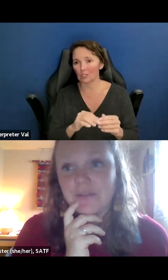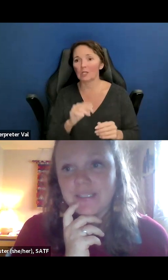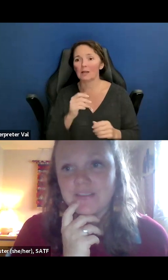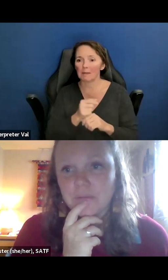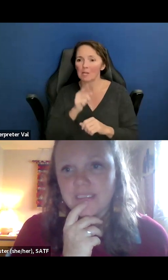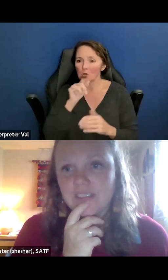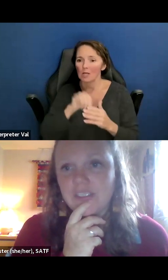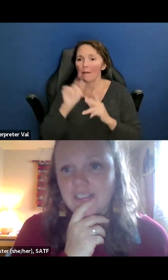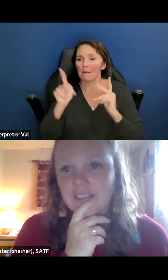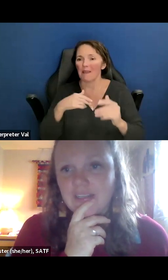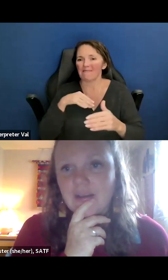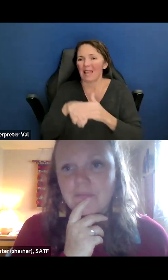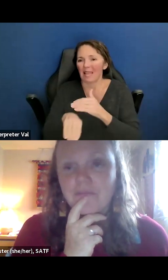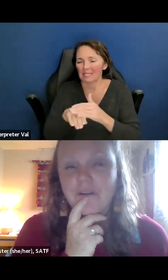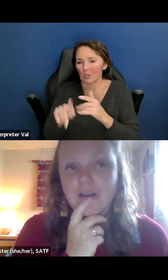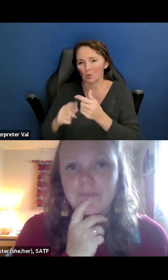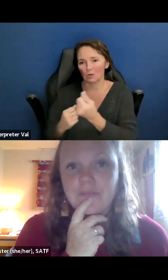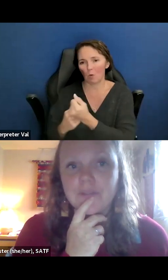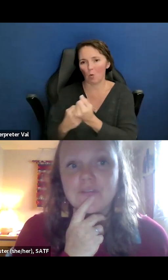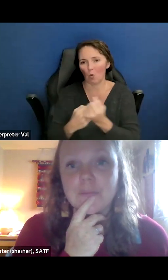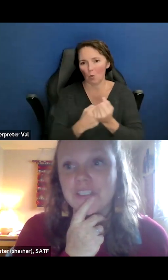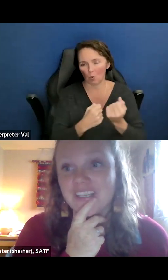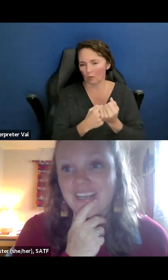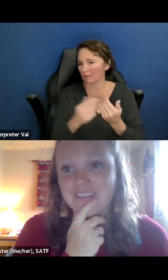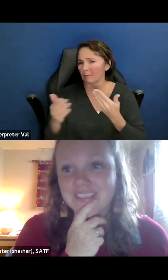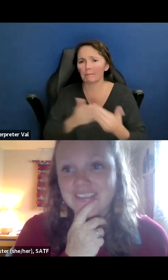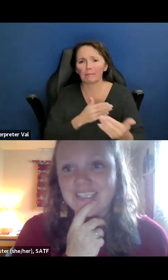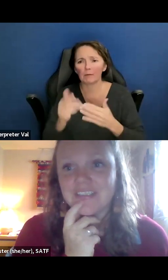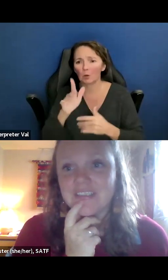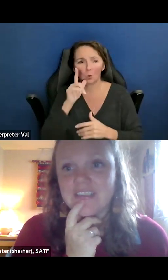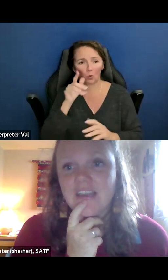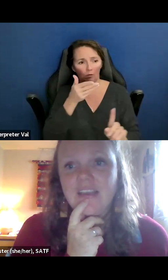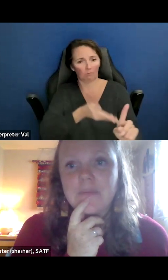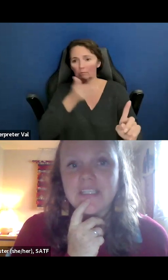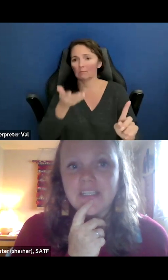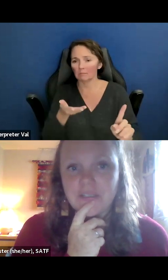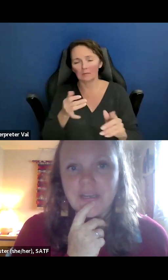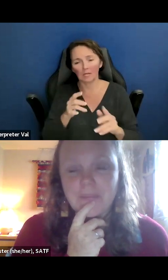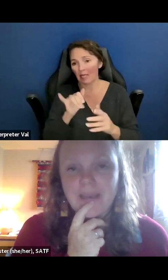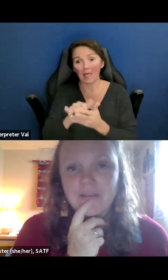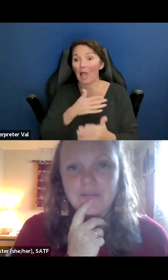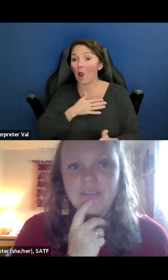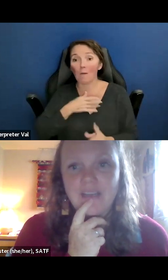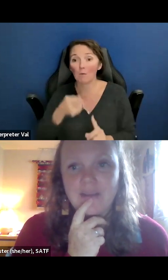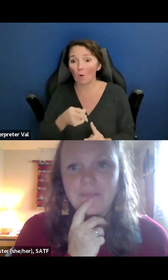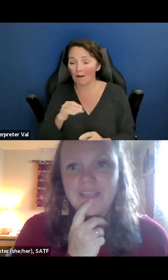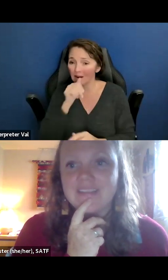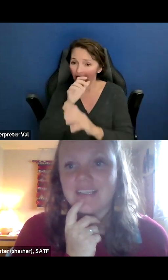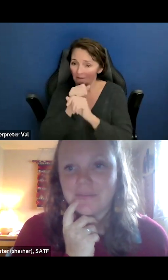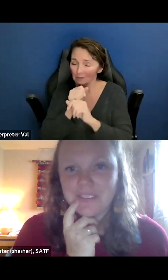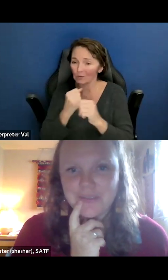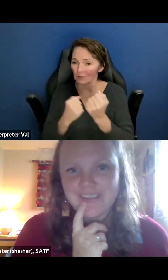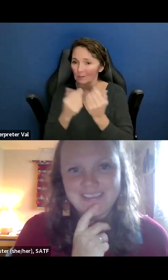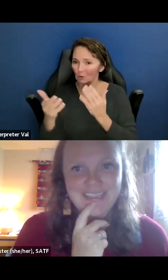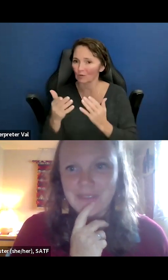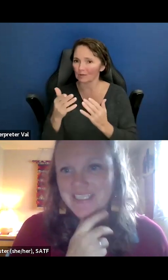some really great stories shared from folks from our child advocacy centers in particular about